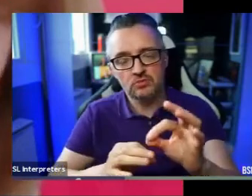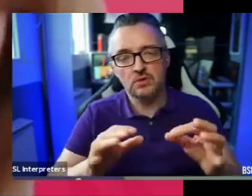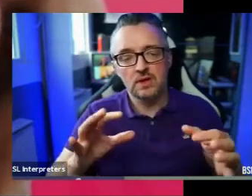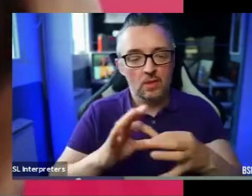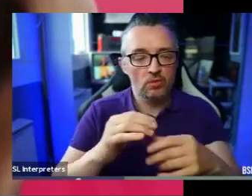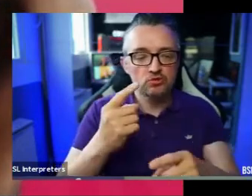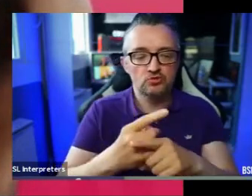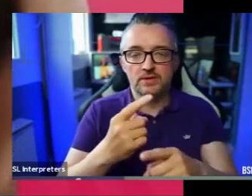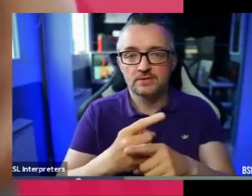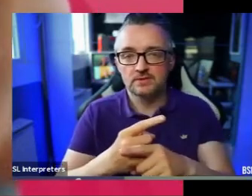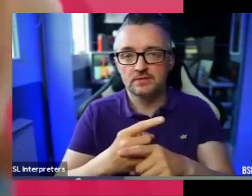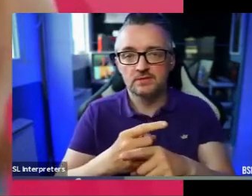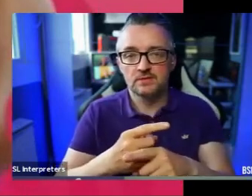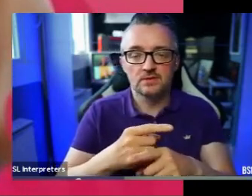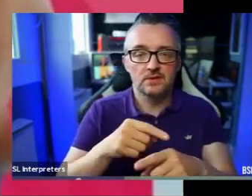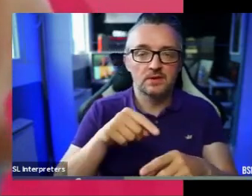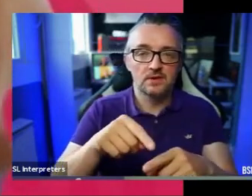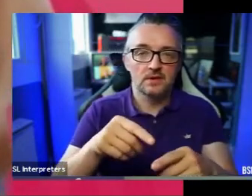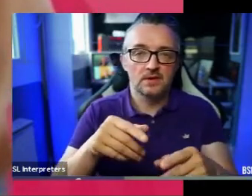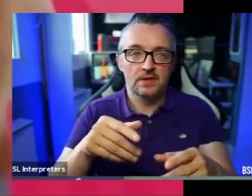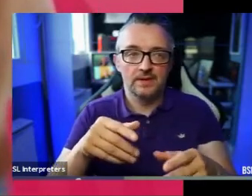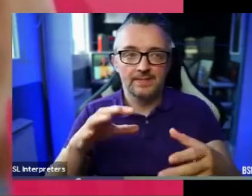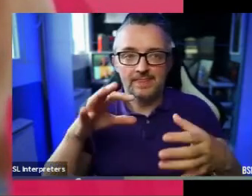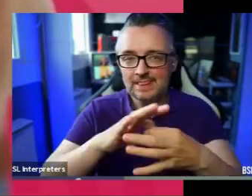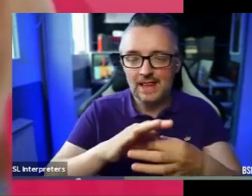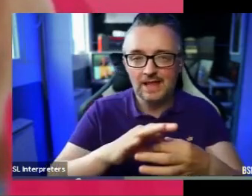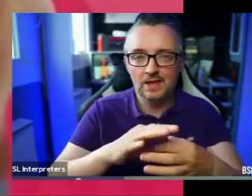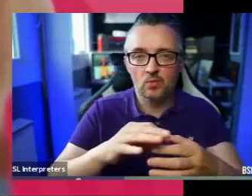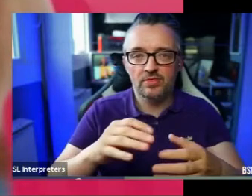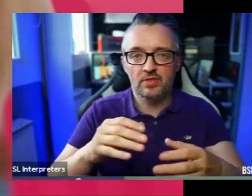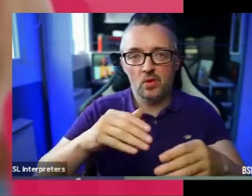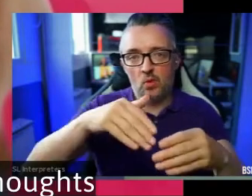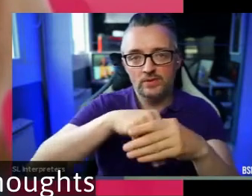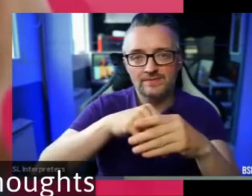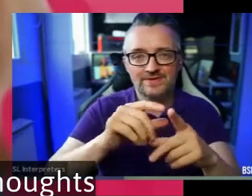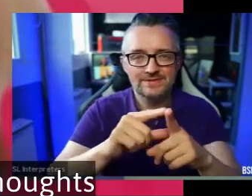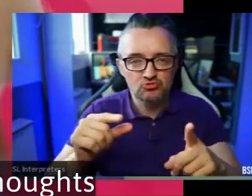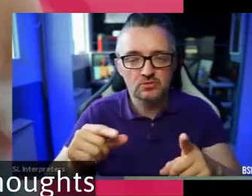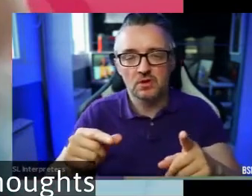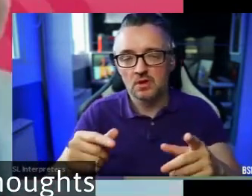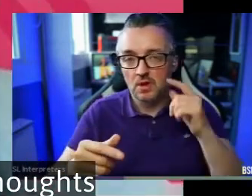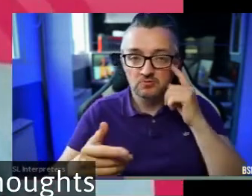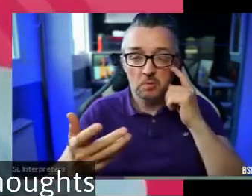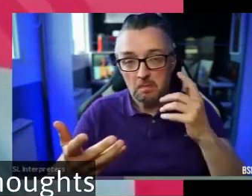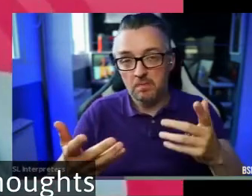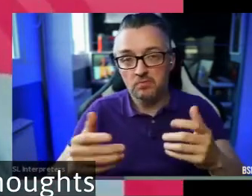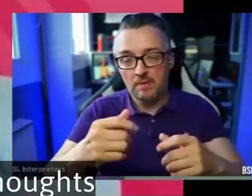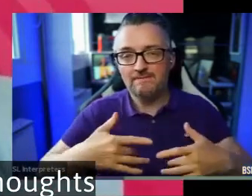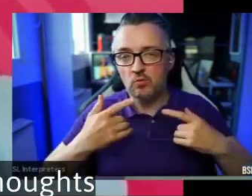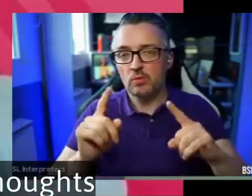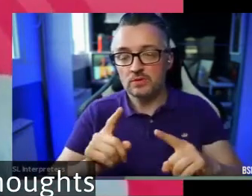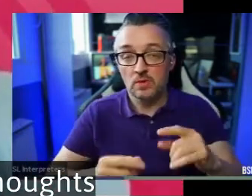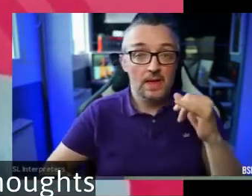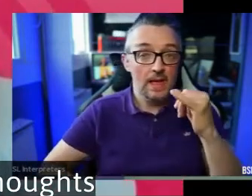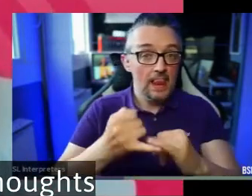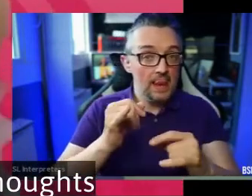around, how do we evolve the framework in the context of digital? And I don't know if you've got any thoughts around